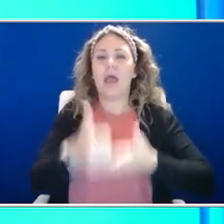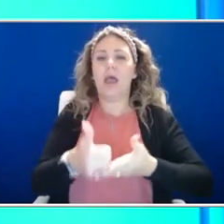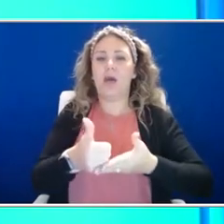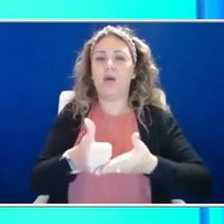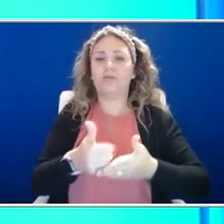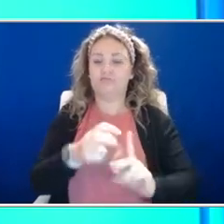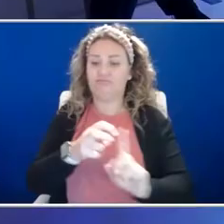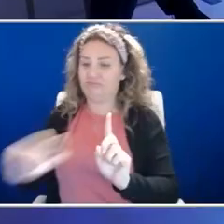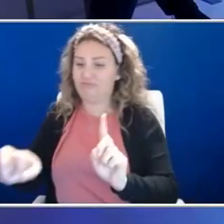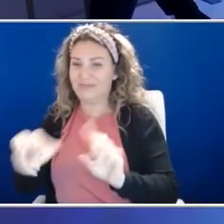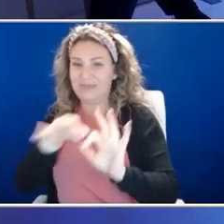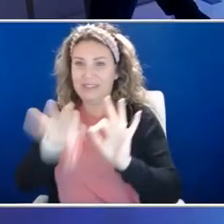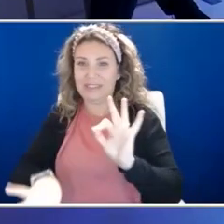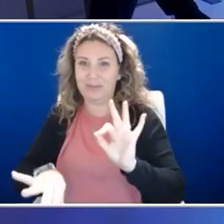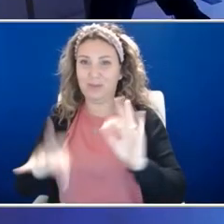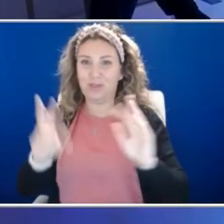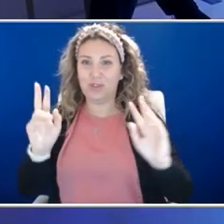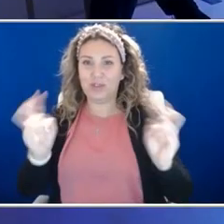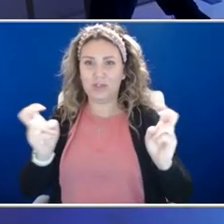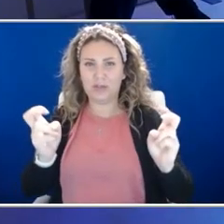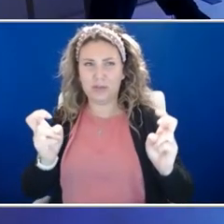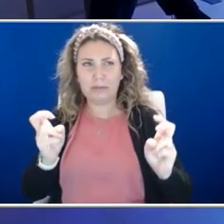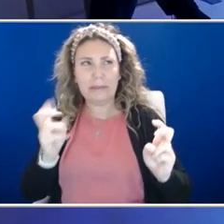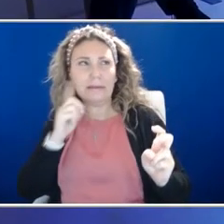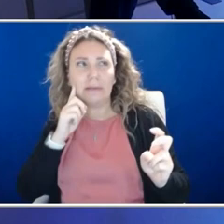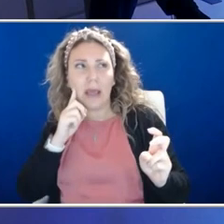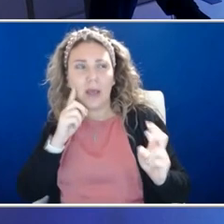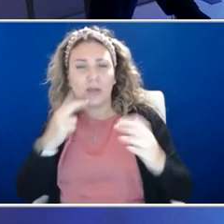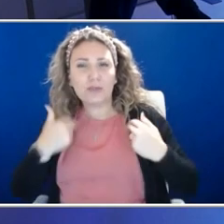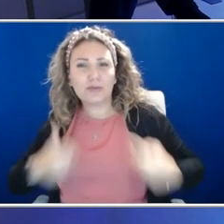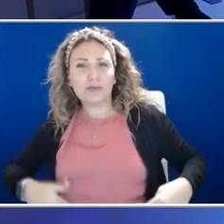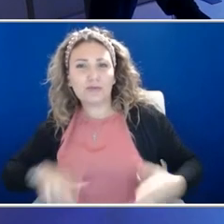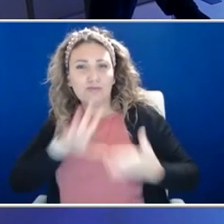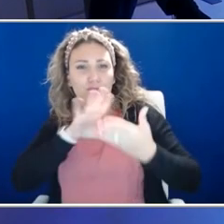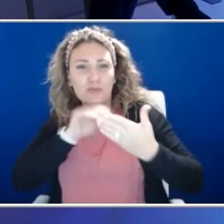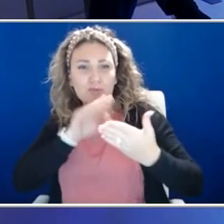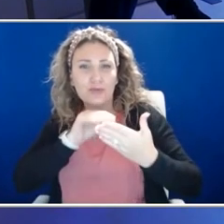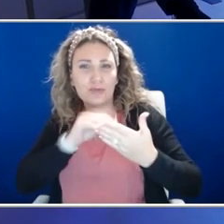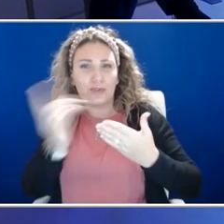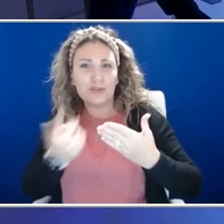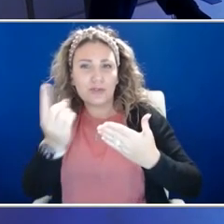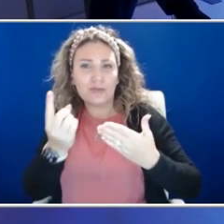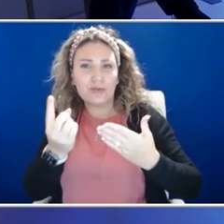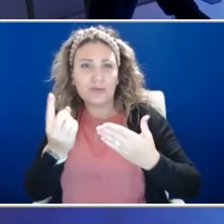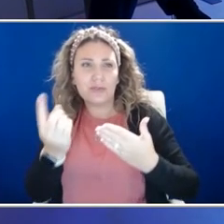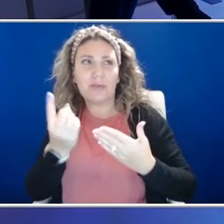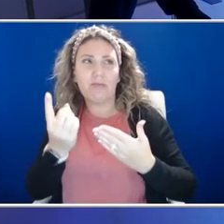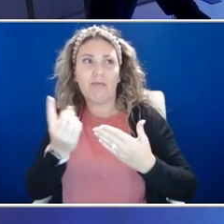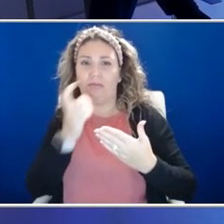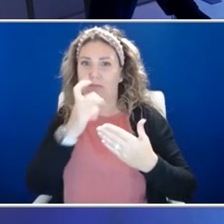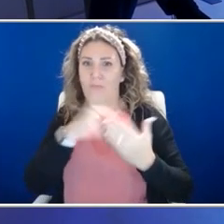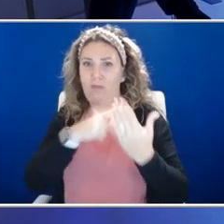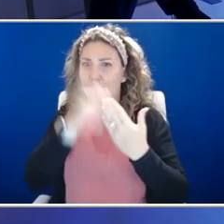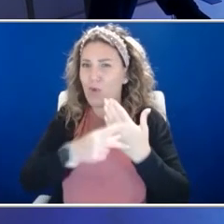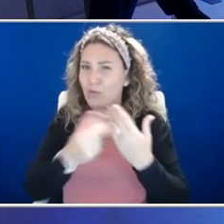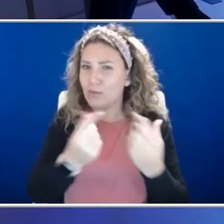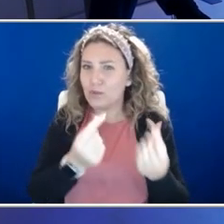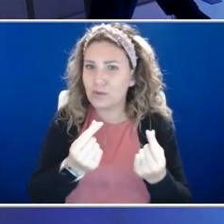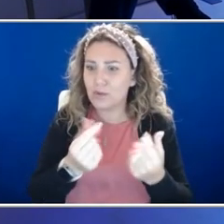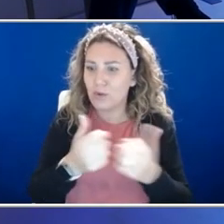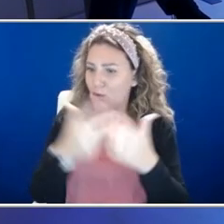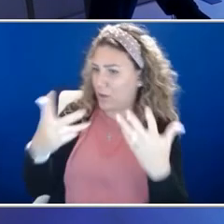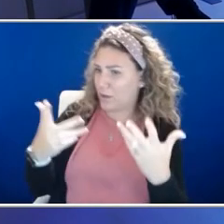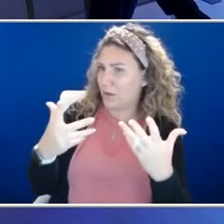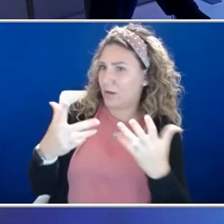problem. Well, that sounds almost human because the machine is learning to do something that I didn't program it to do. How did it do that without being sentient?